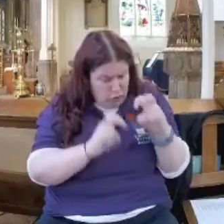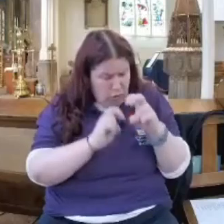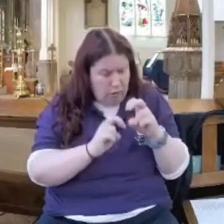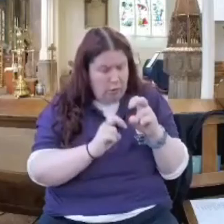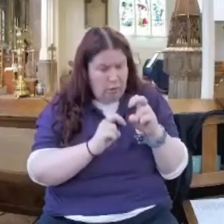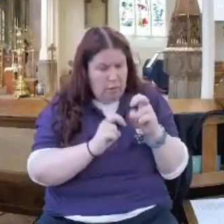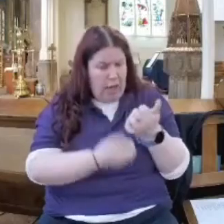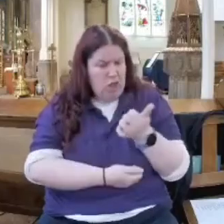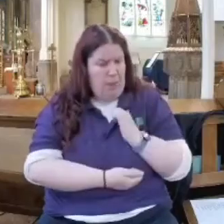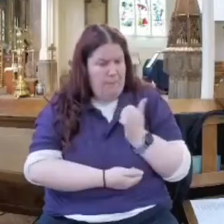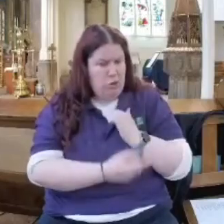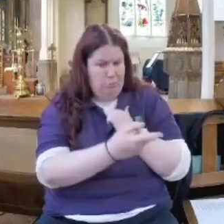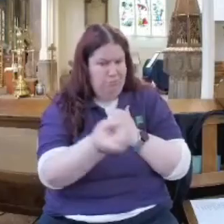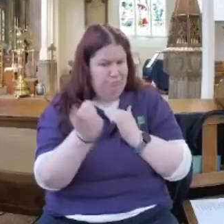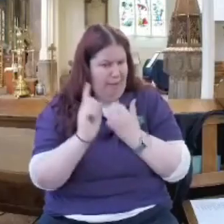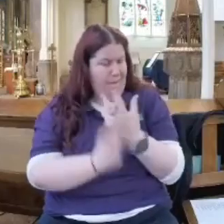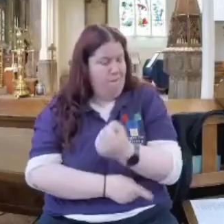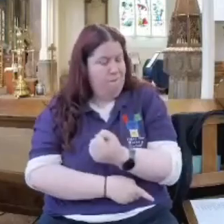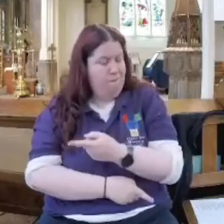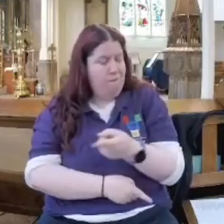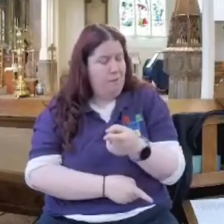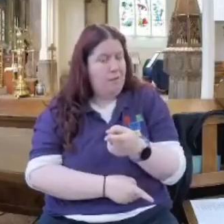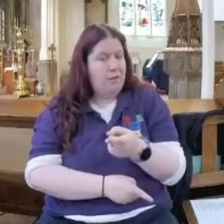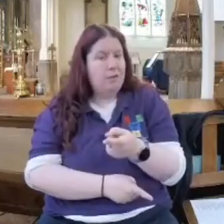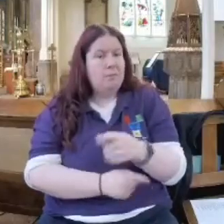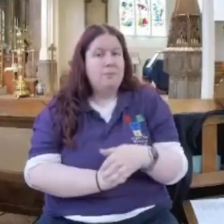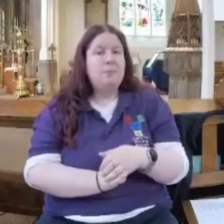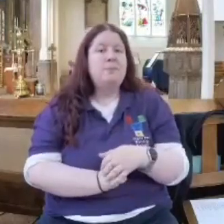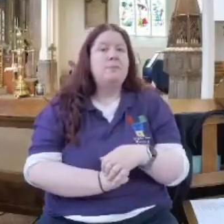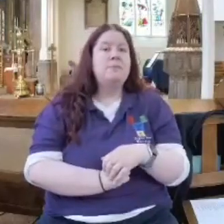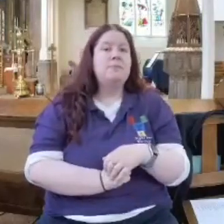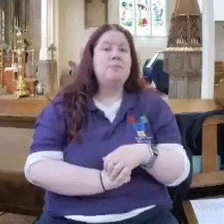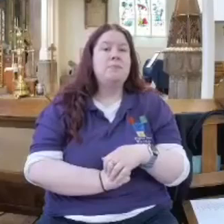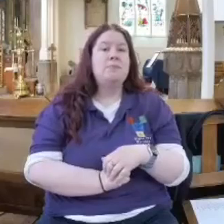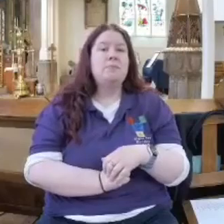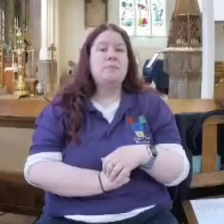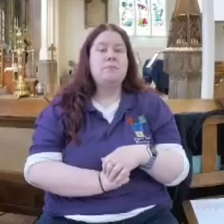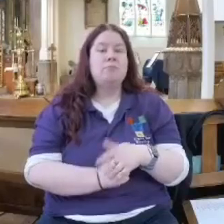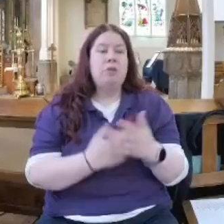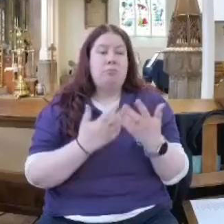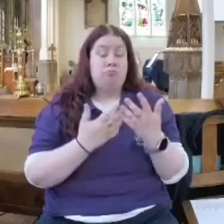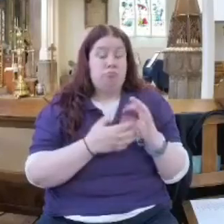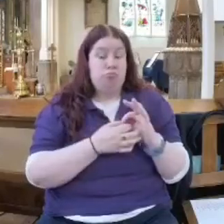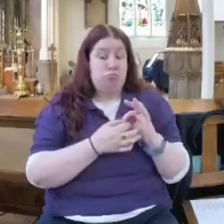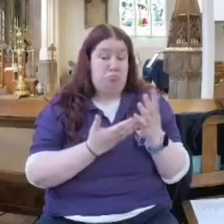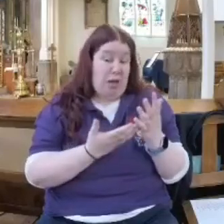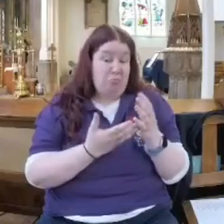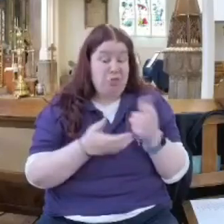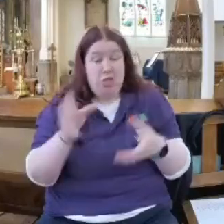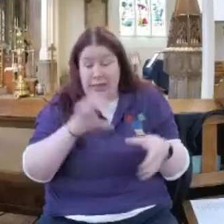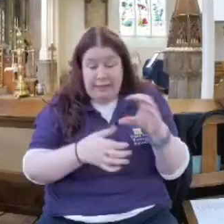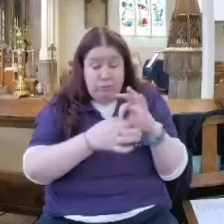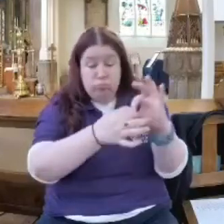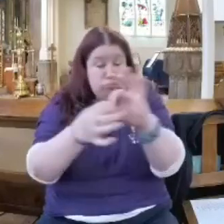many other scientists and academics in other fields of research. Together, the scientific